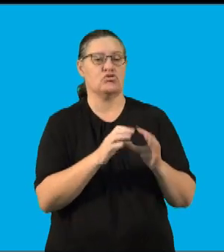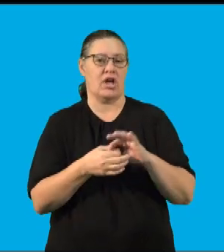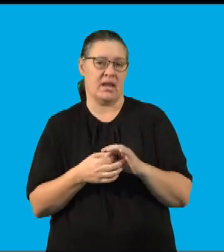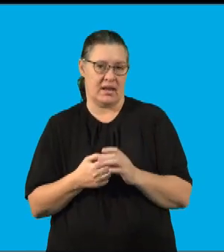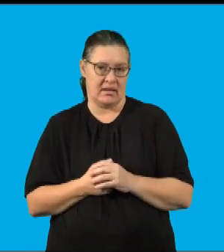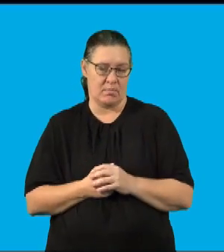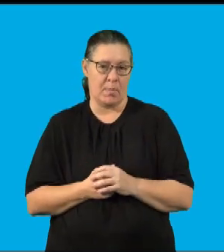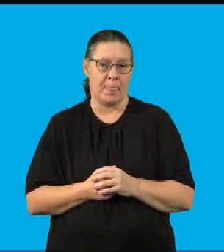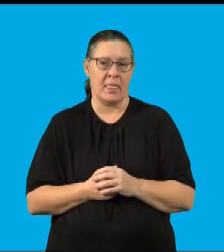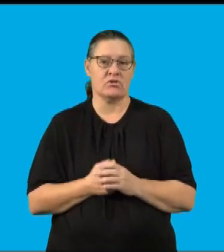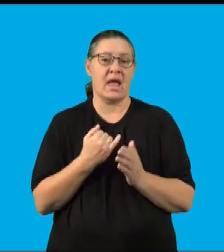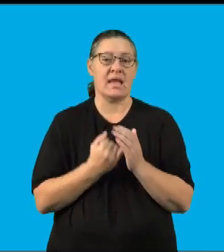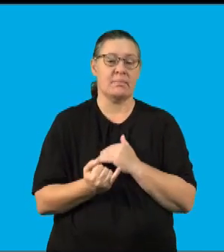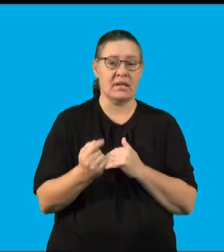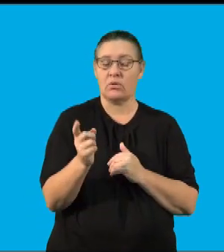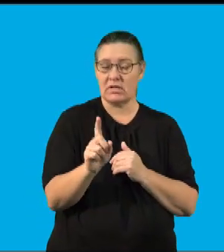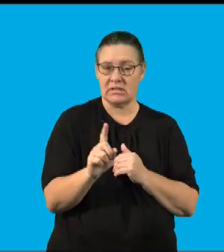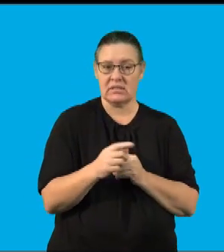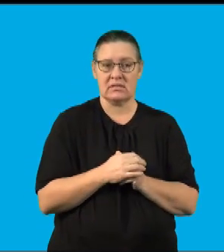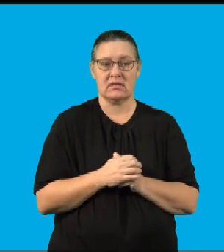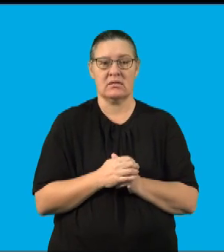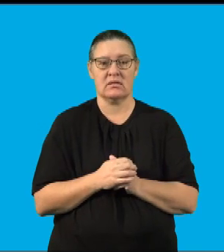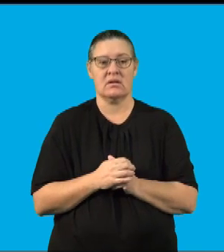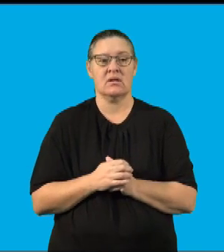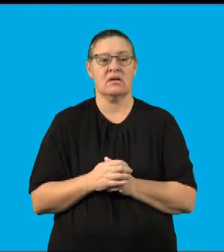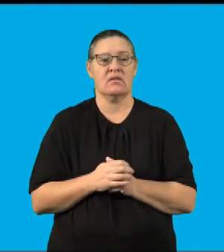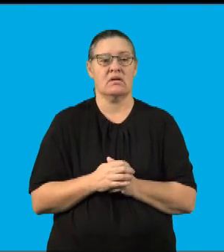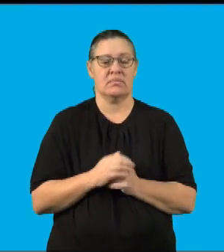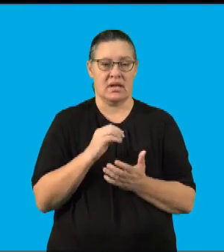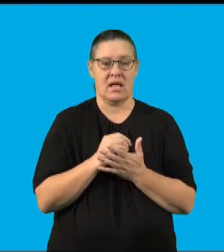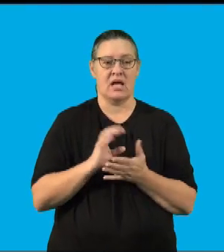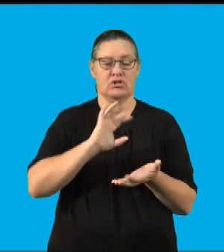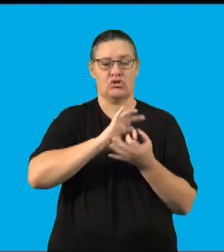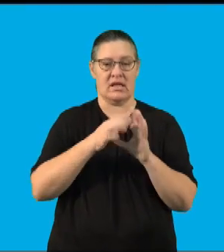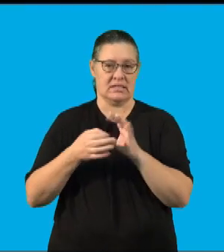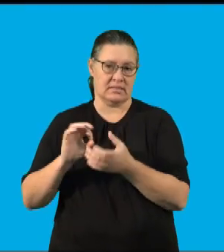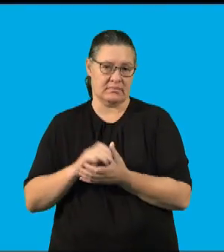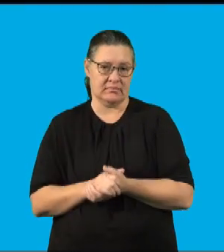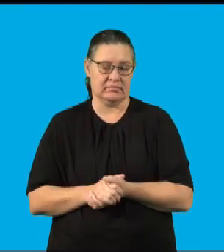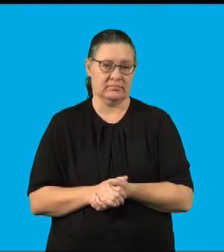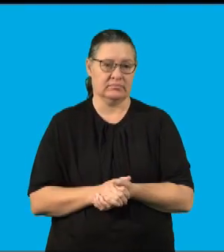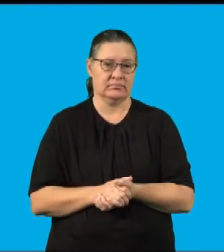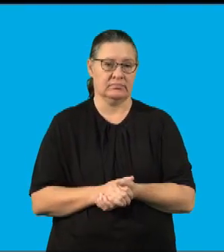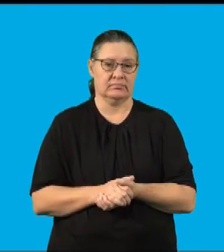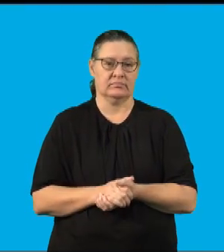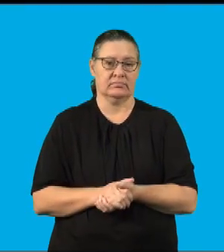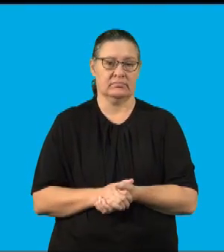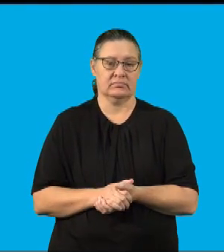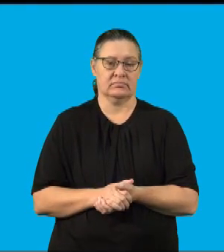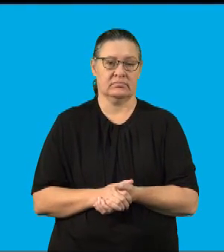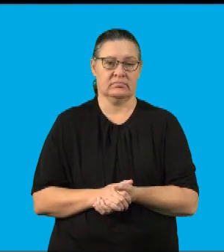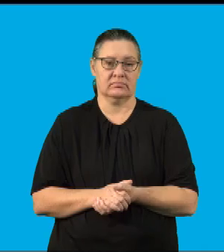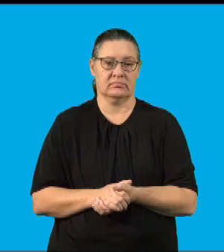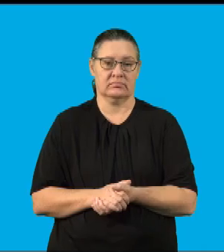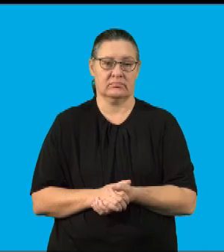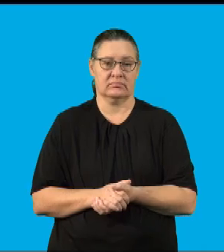is just the chain length. So the independent variable, as we have said, it is changed, so therefore it is the